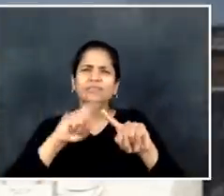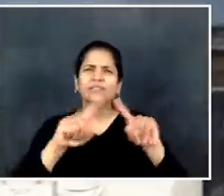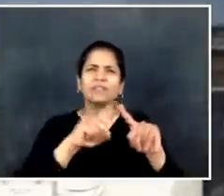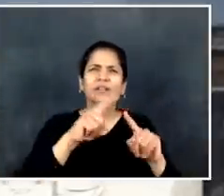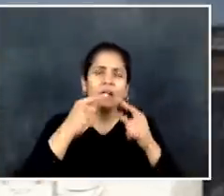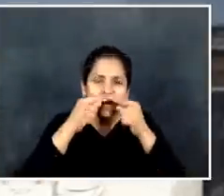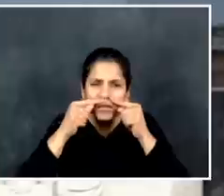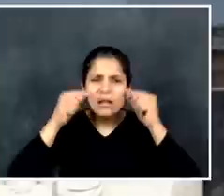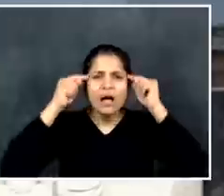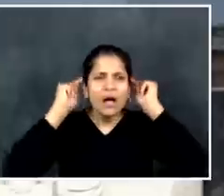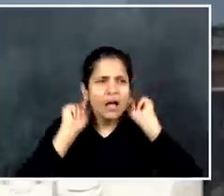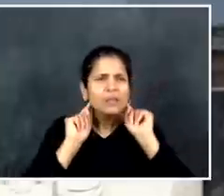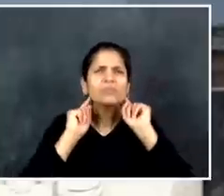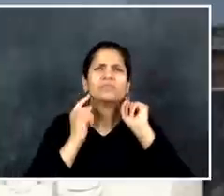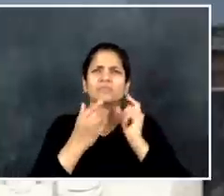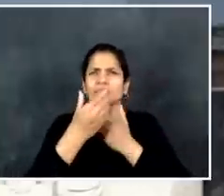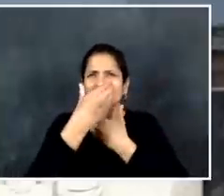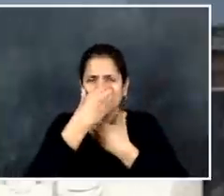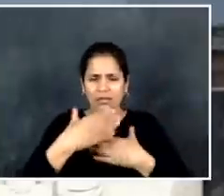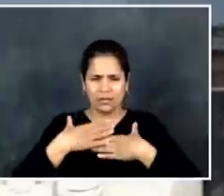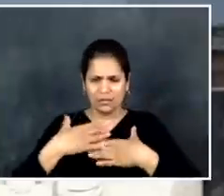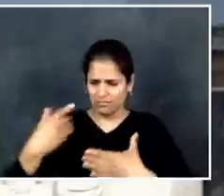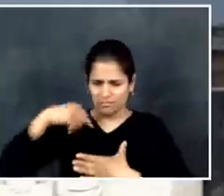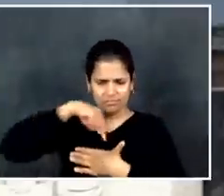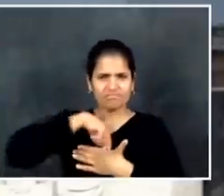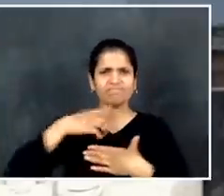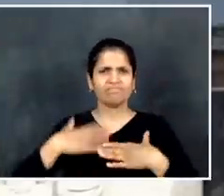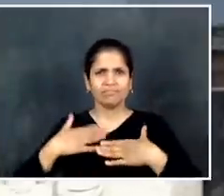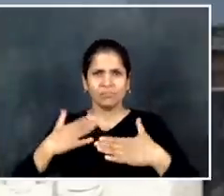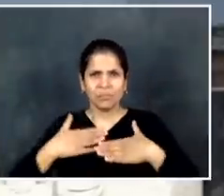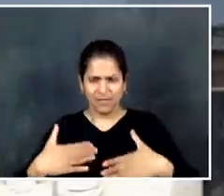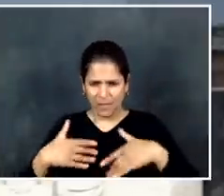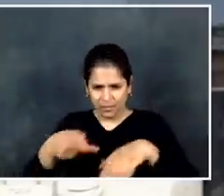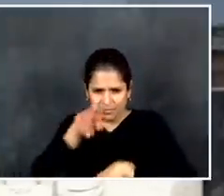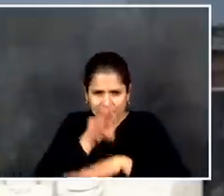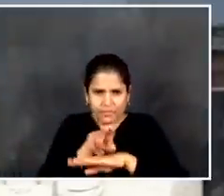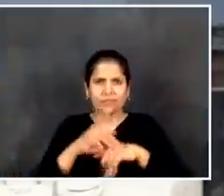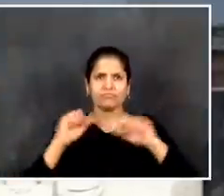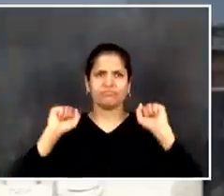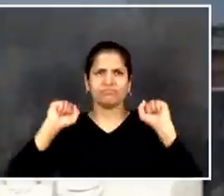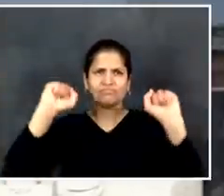than going to a ventilator and intubating a patient.